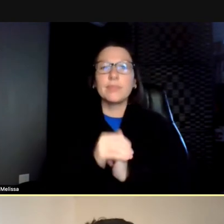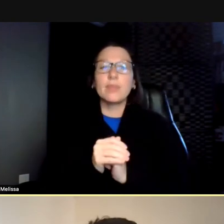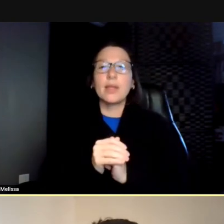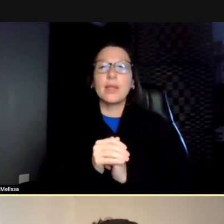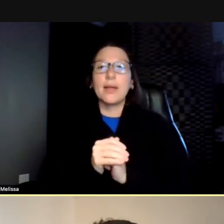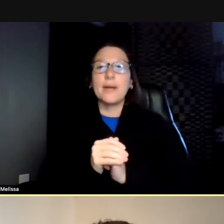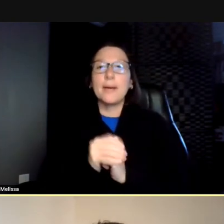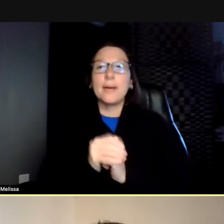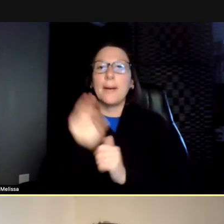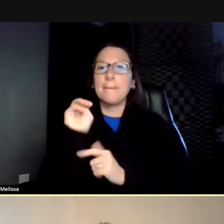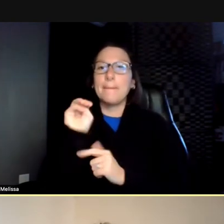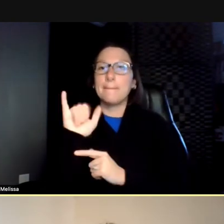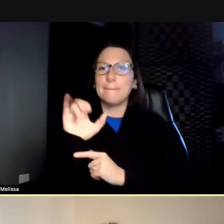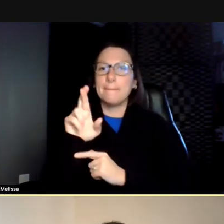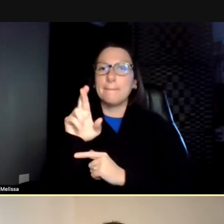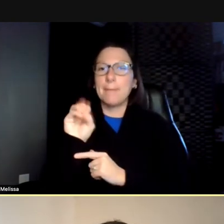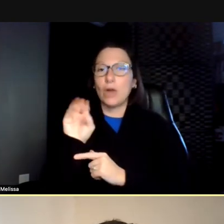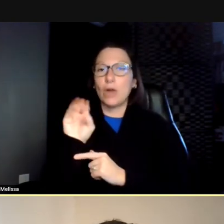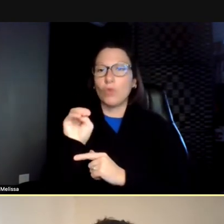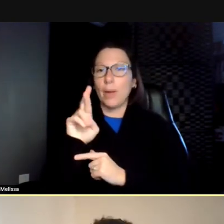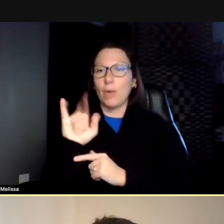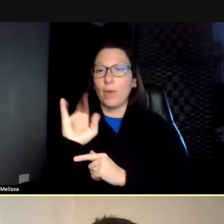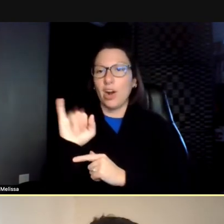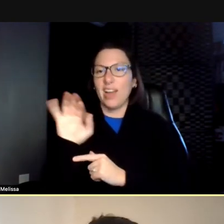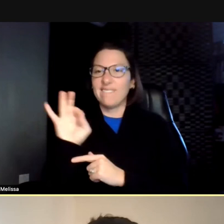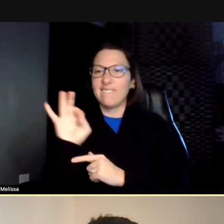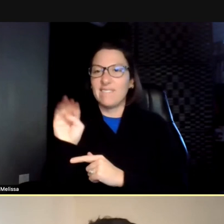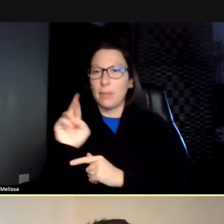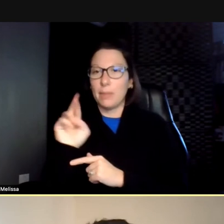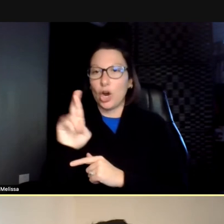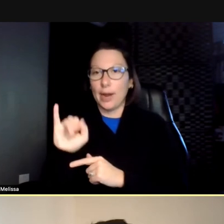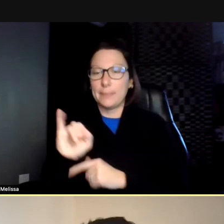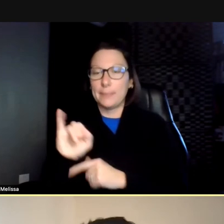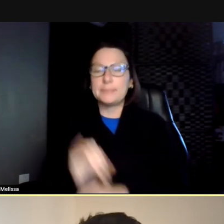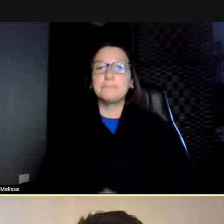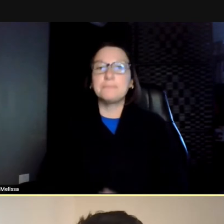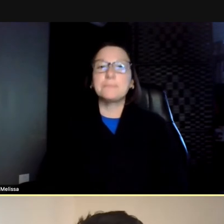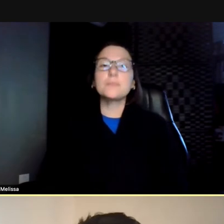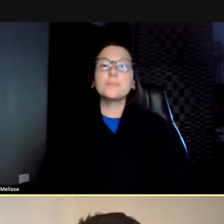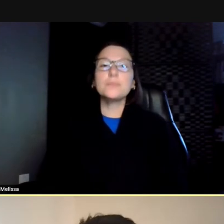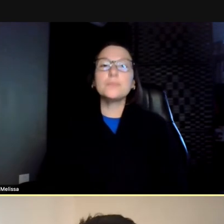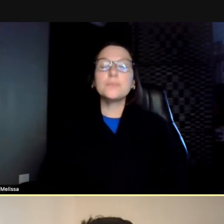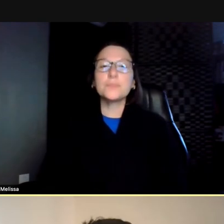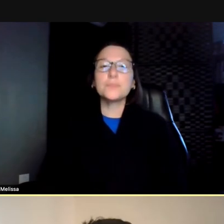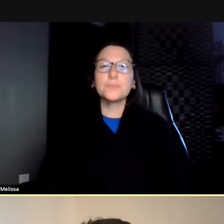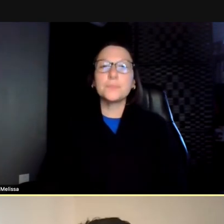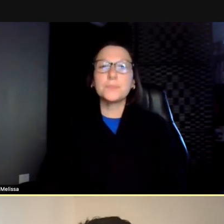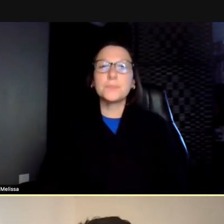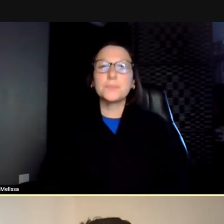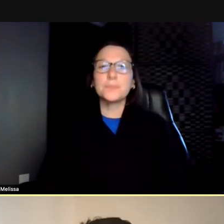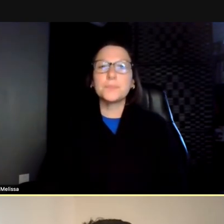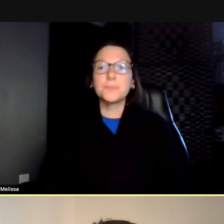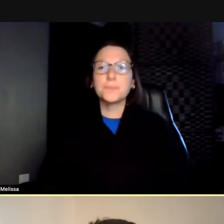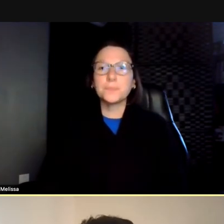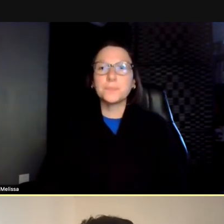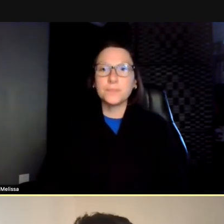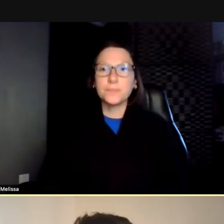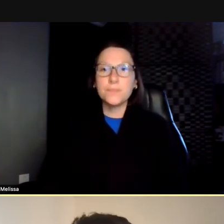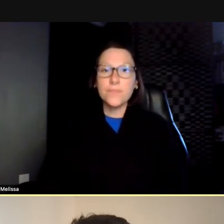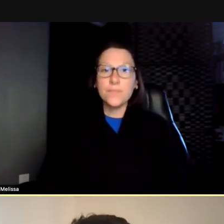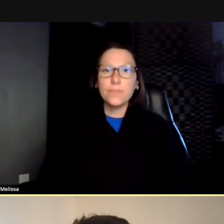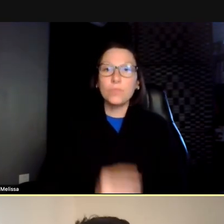micro MRI, an fMRI. And what we're seeing here is all of these neuron synapses connecting